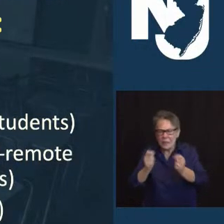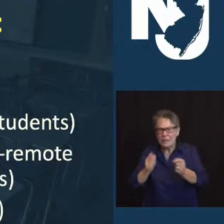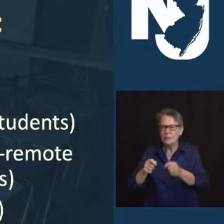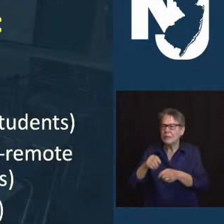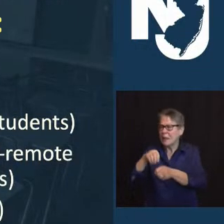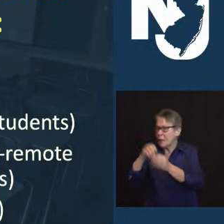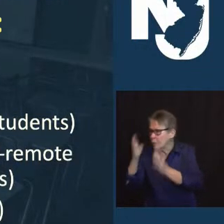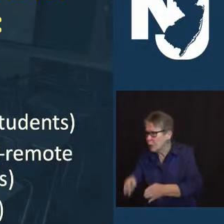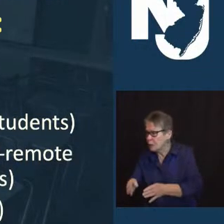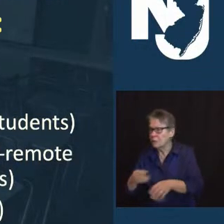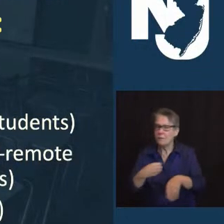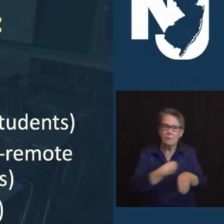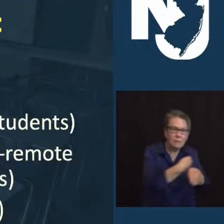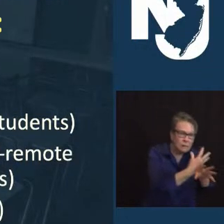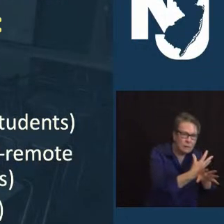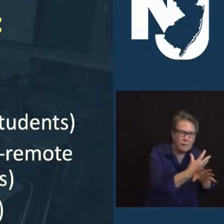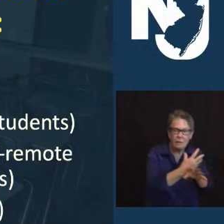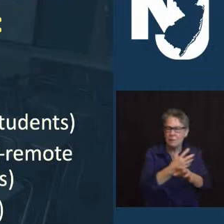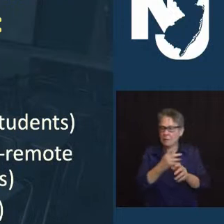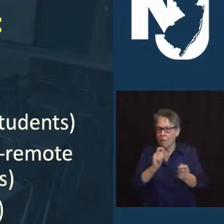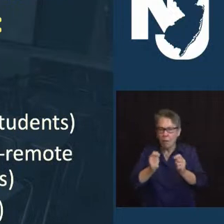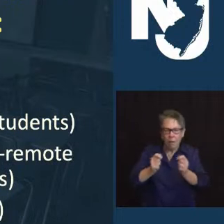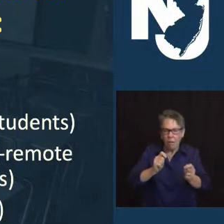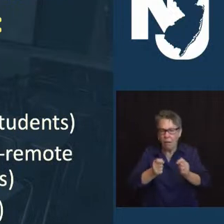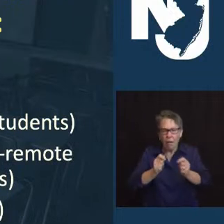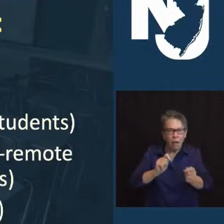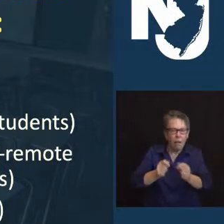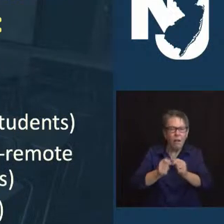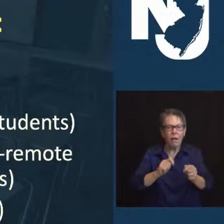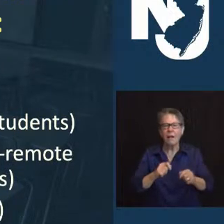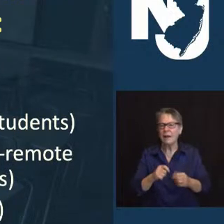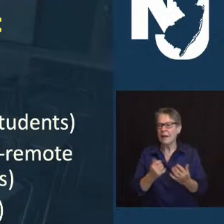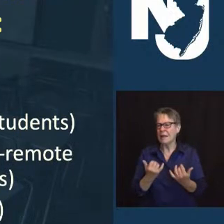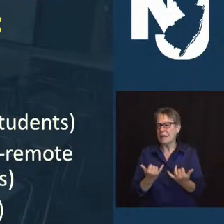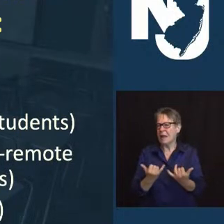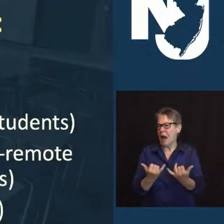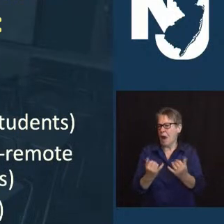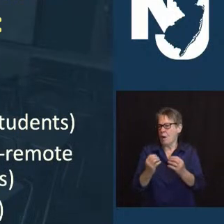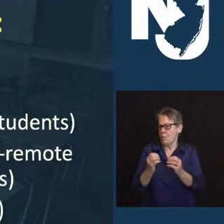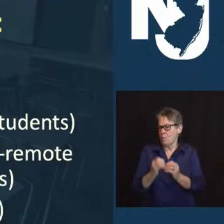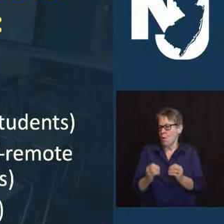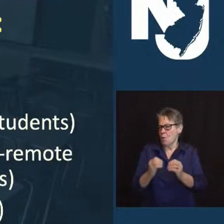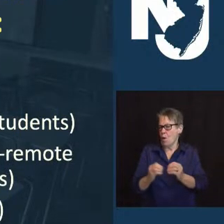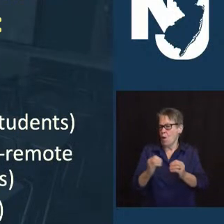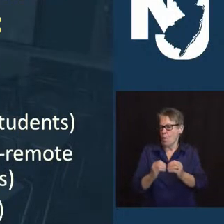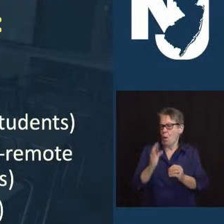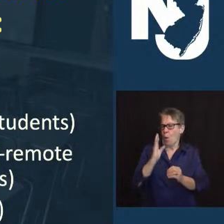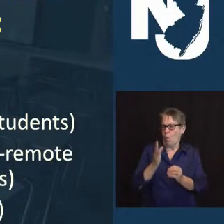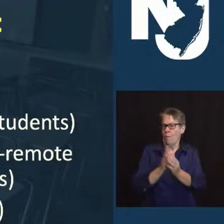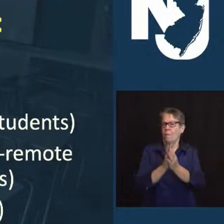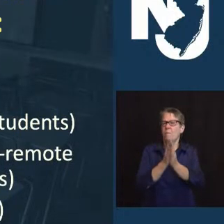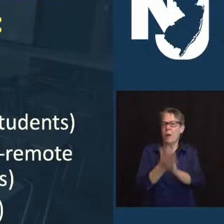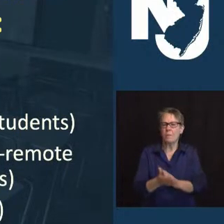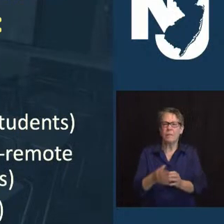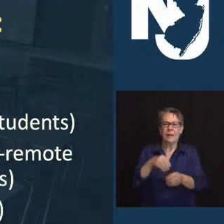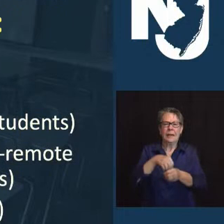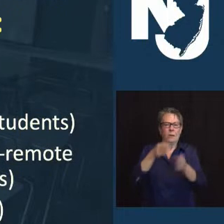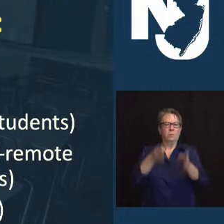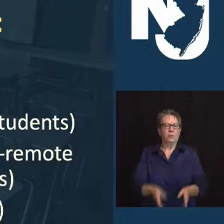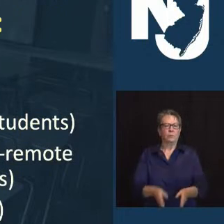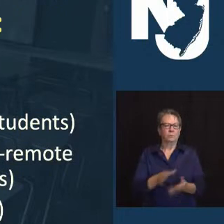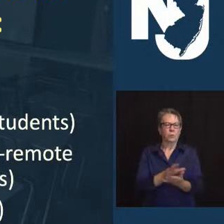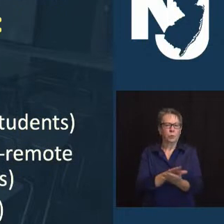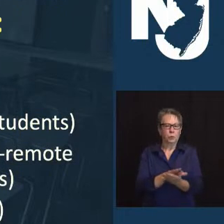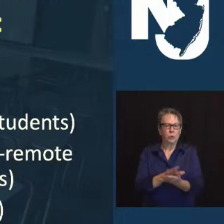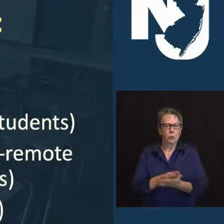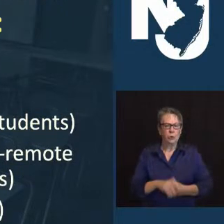students going back to full-time in-person instruction. And I want to give a particular shout out to Newark Mayor